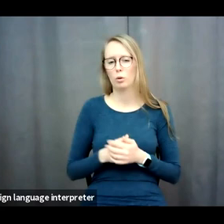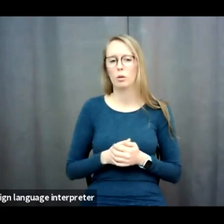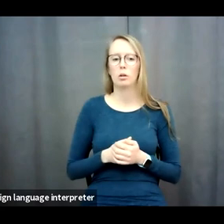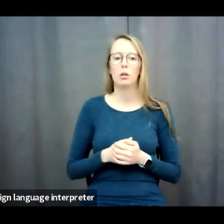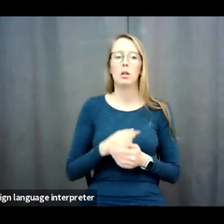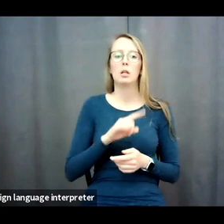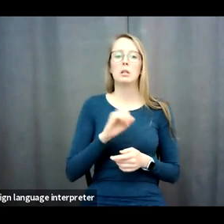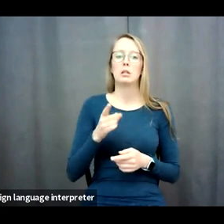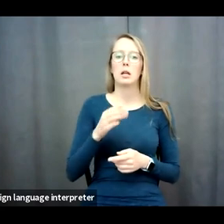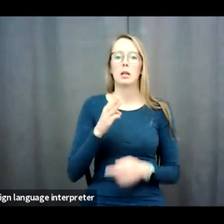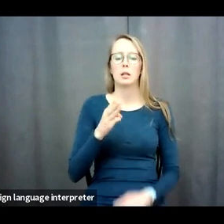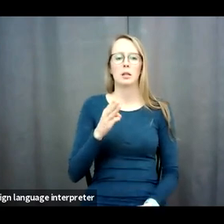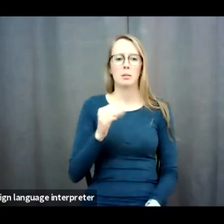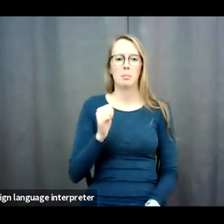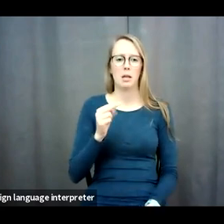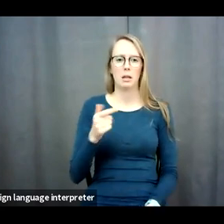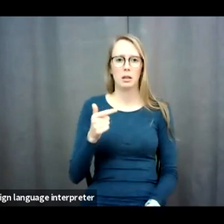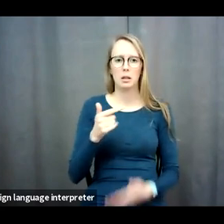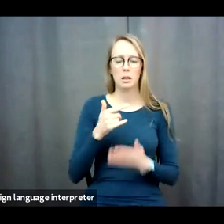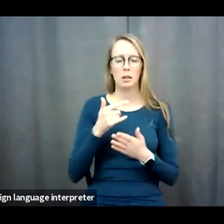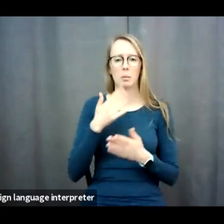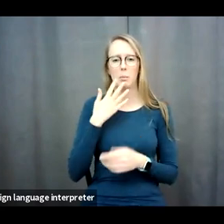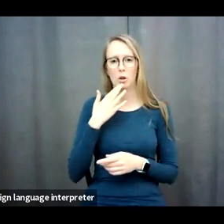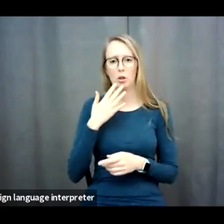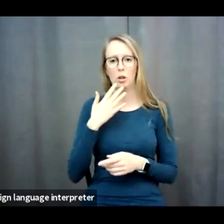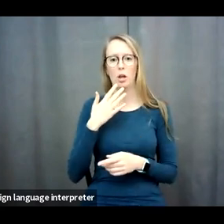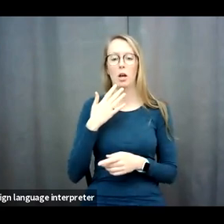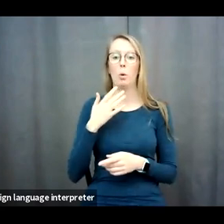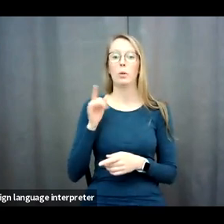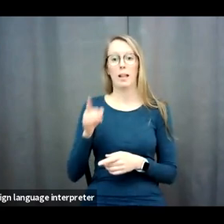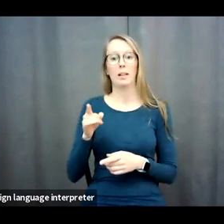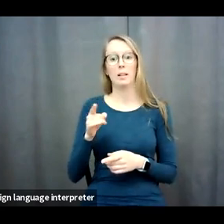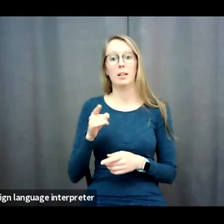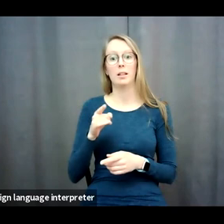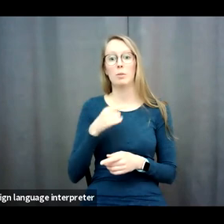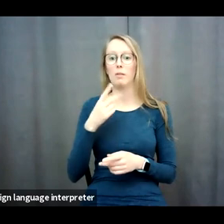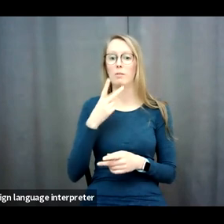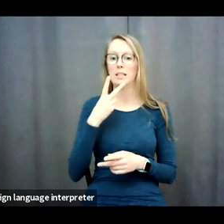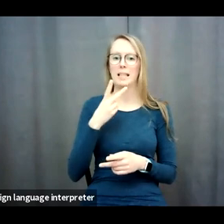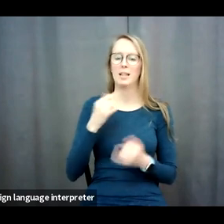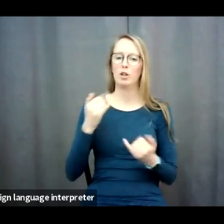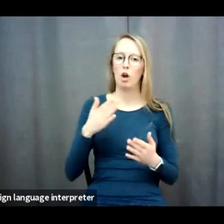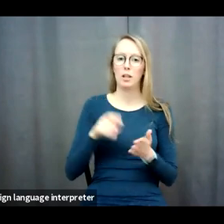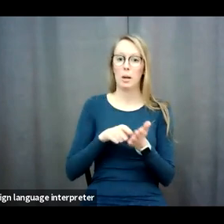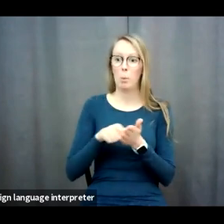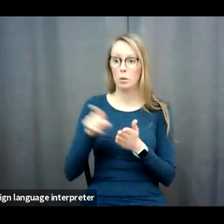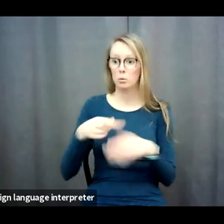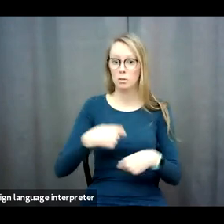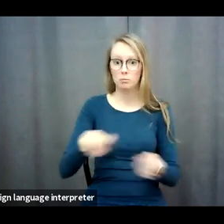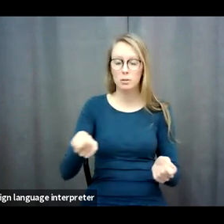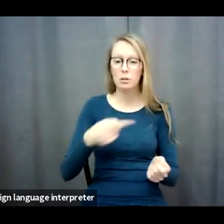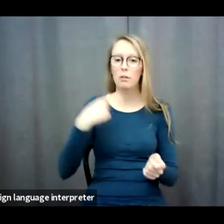We then heard from Merit, and that's why we had all come together today to launch the report. And so again,